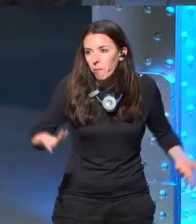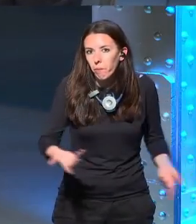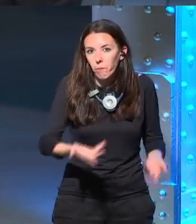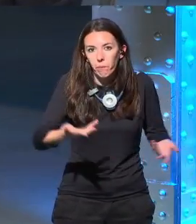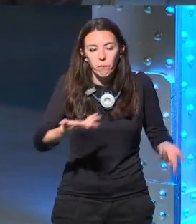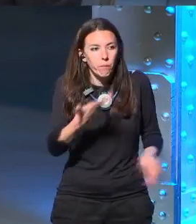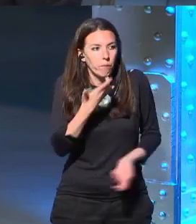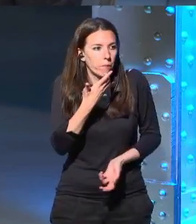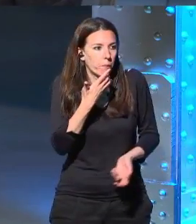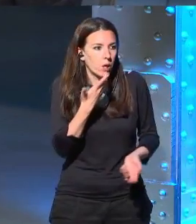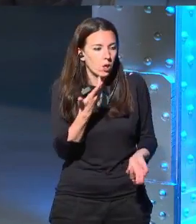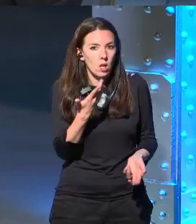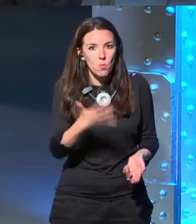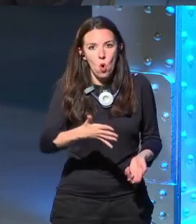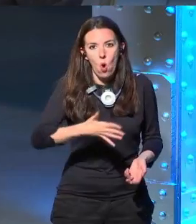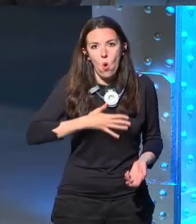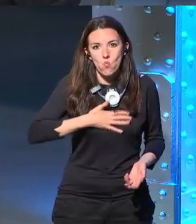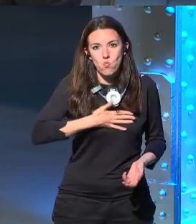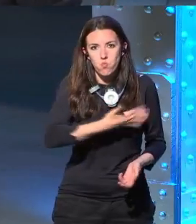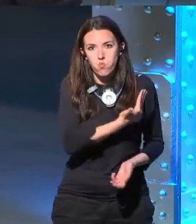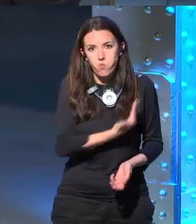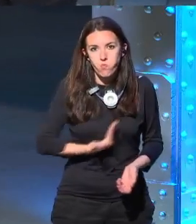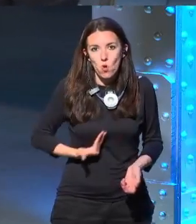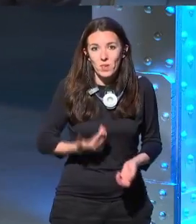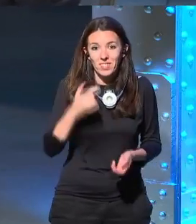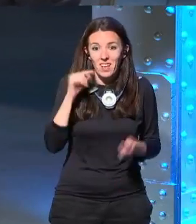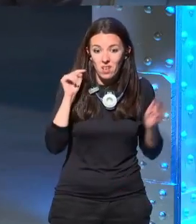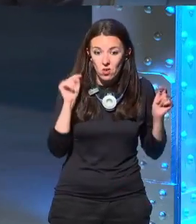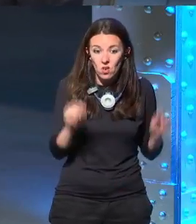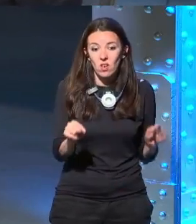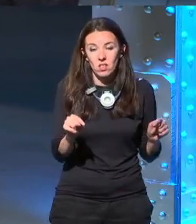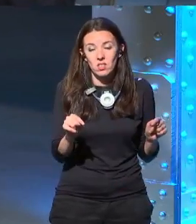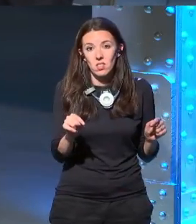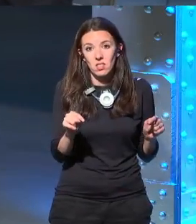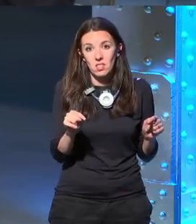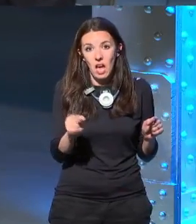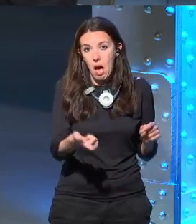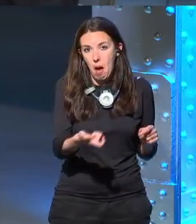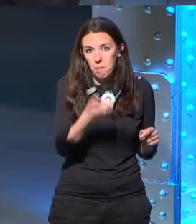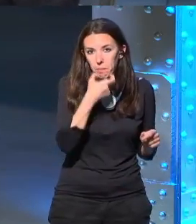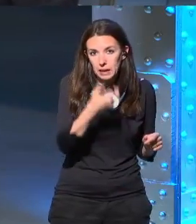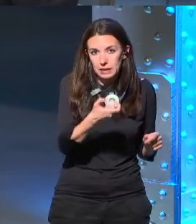is having racist sex with children,